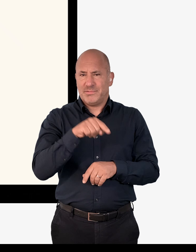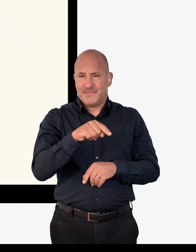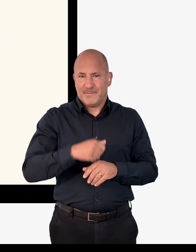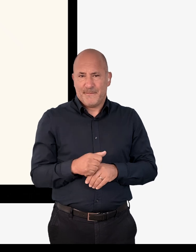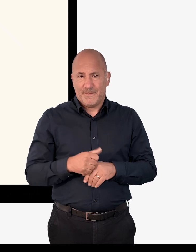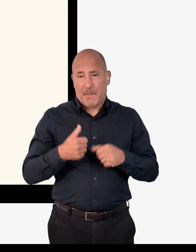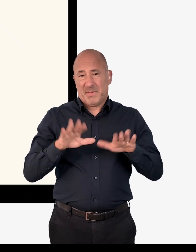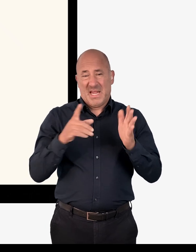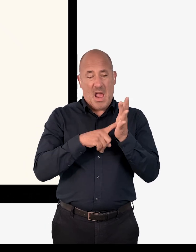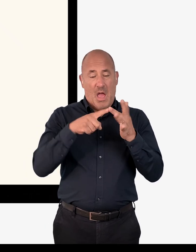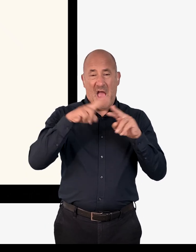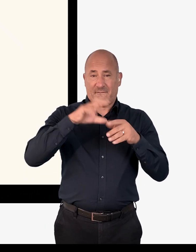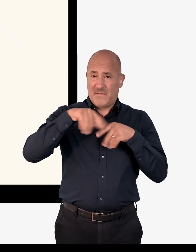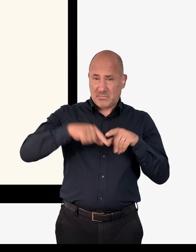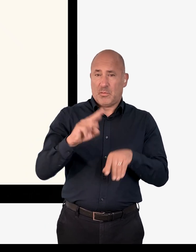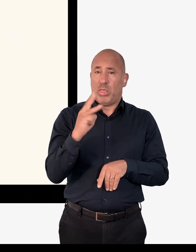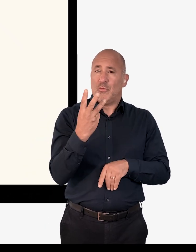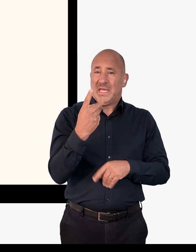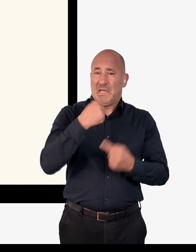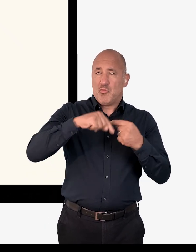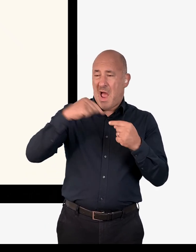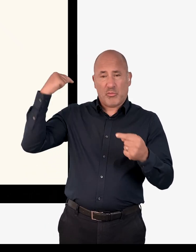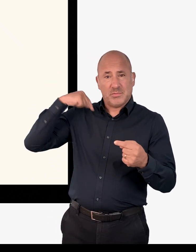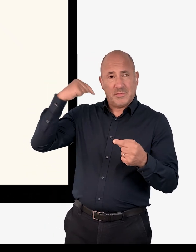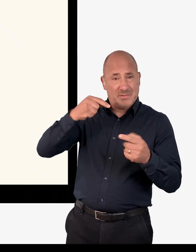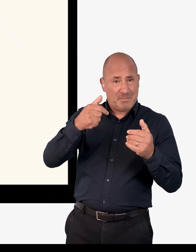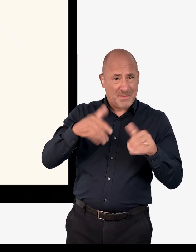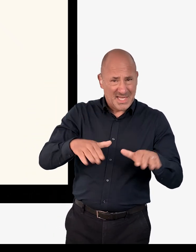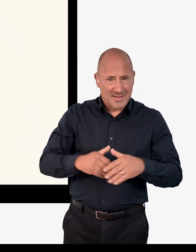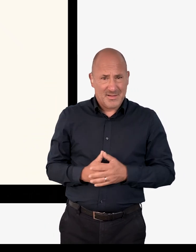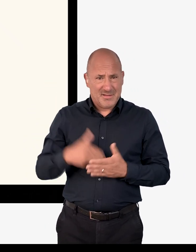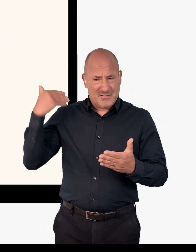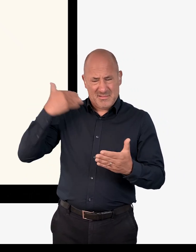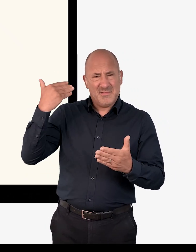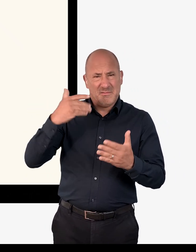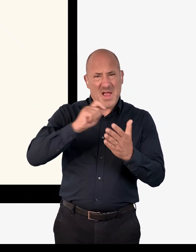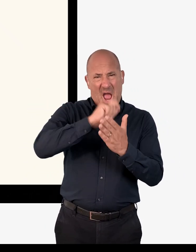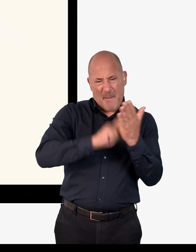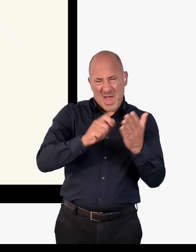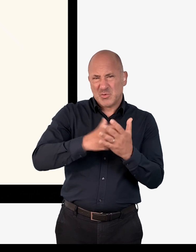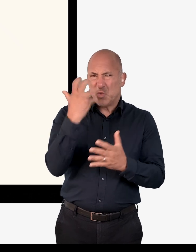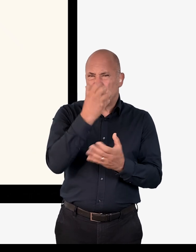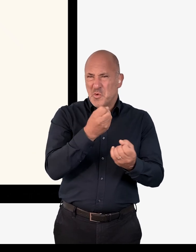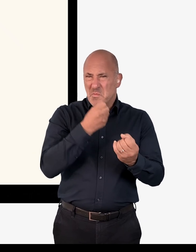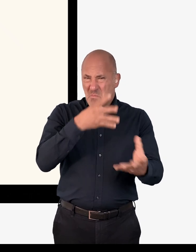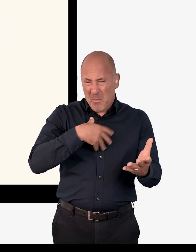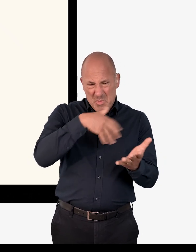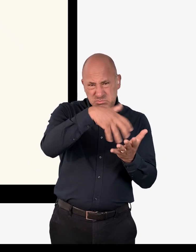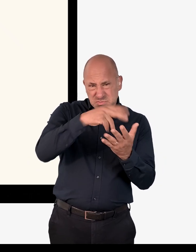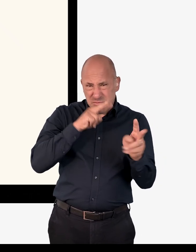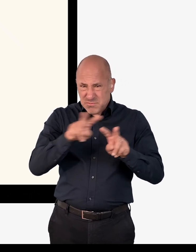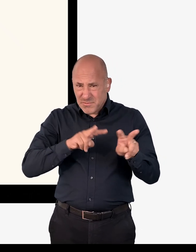your application. There have been 3 rounds of LIF so far, and over that time we've seen some very